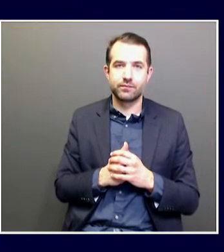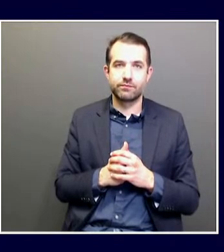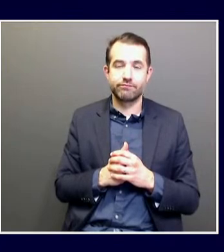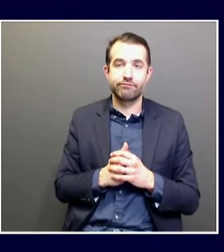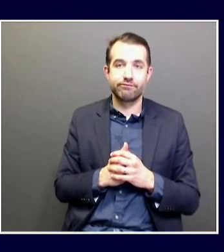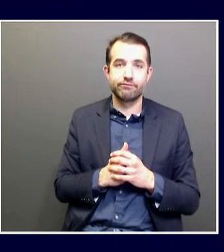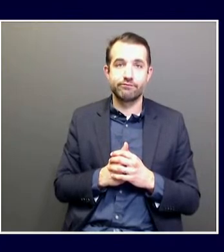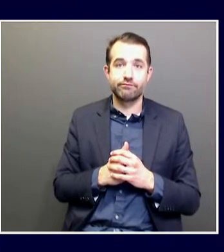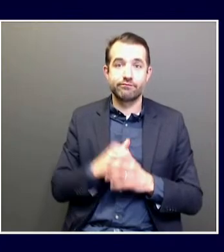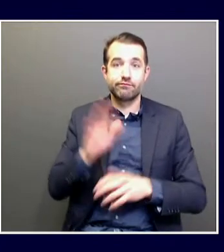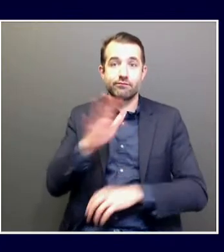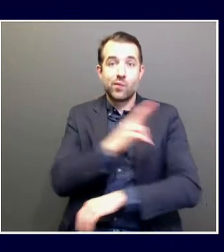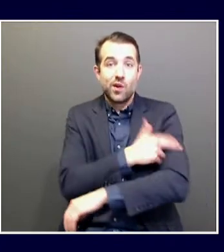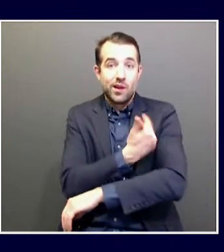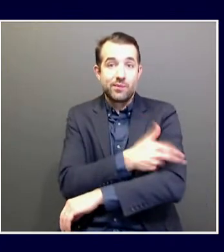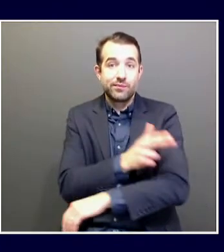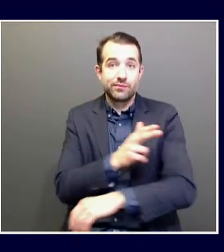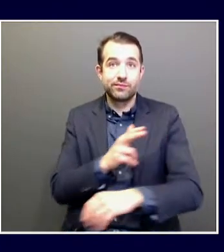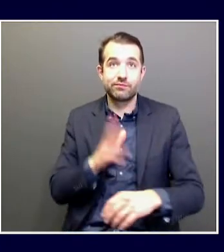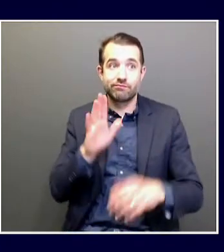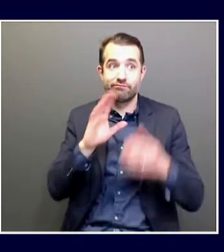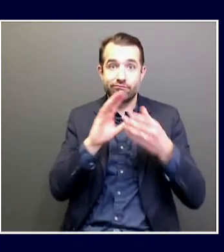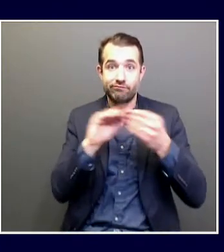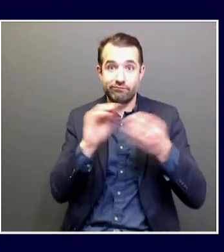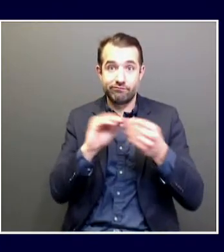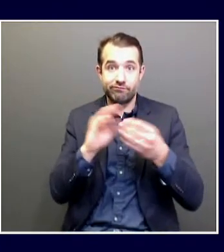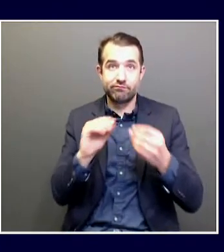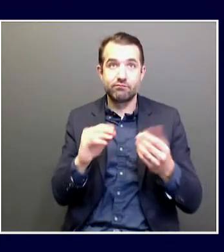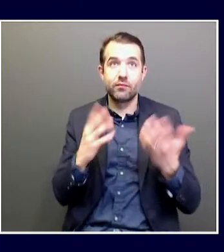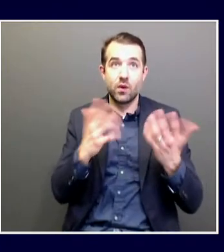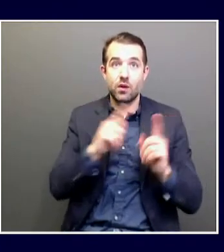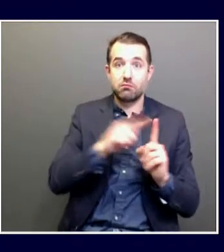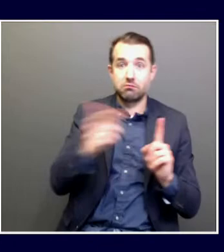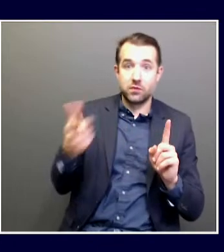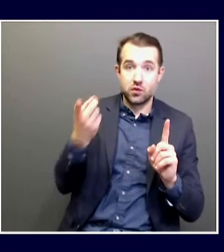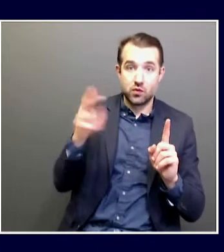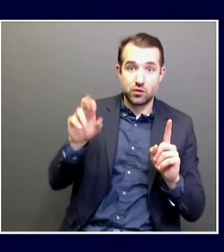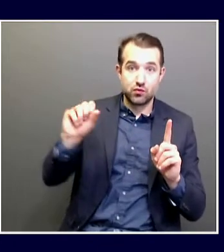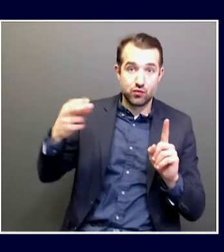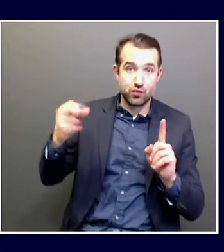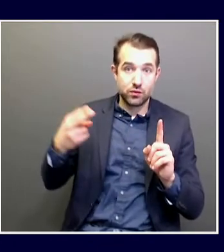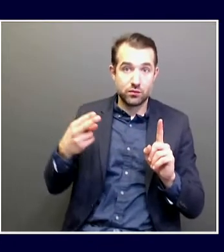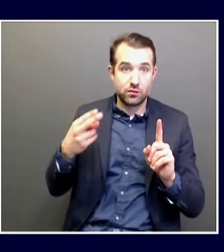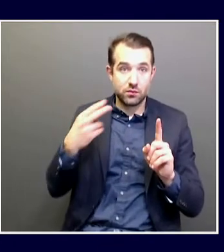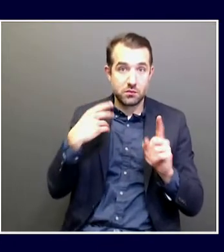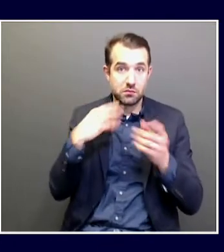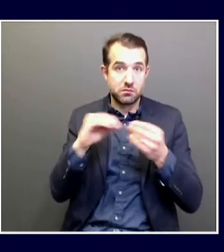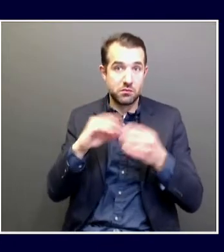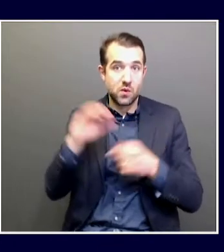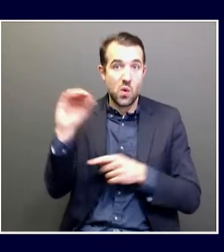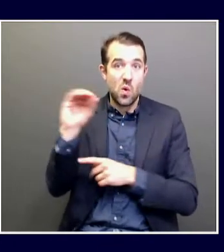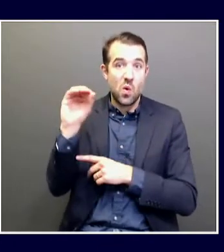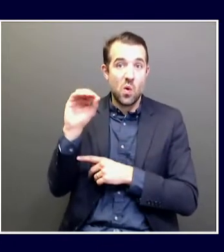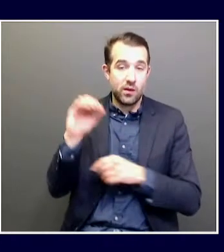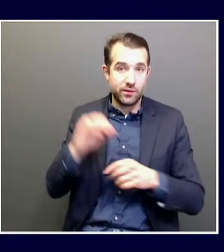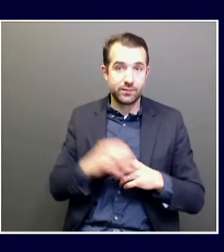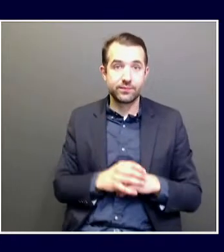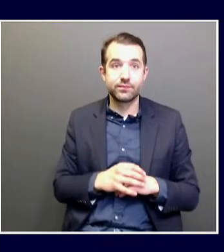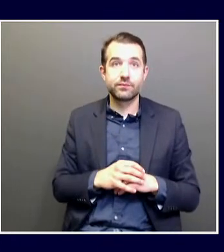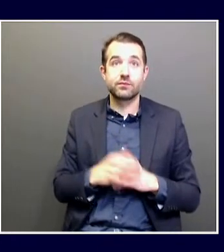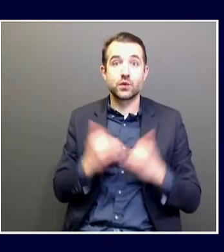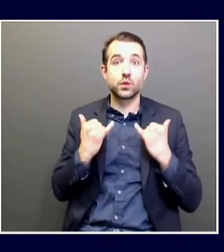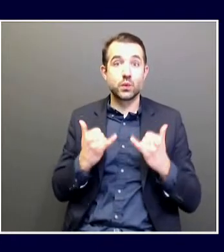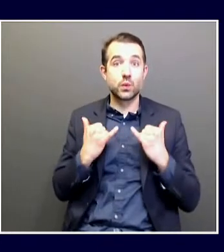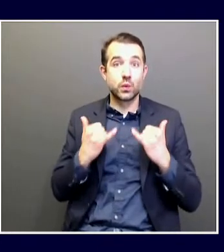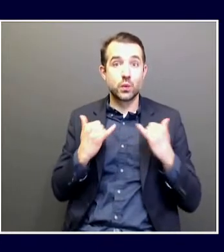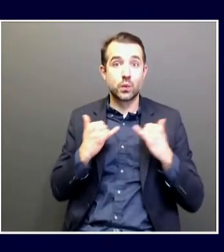and then turn it over to Director Shah to talk about Omicron. We do anticipate that the current high levels of hospitalization